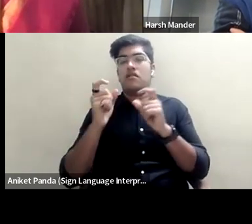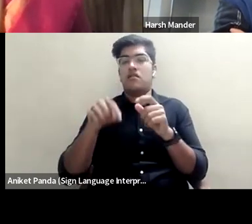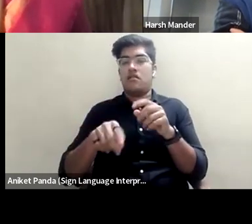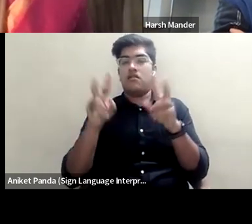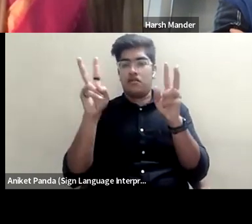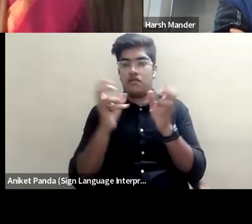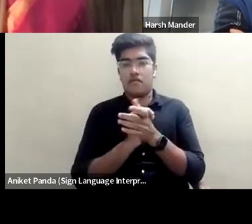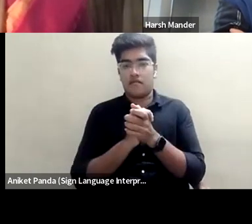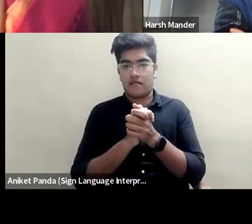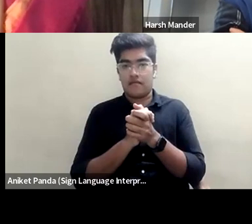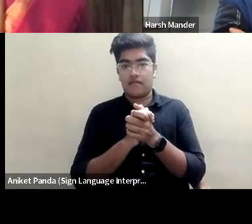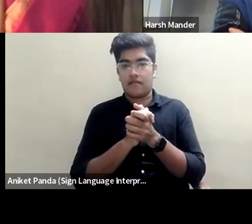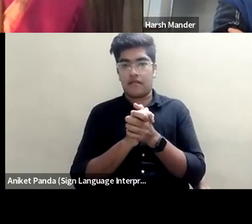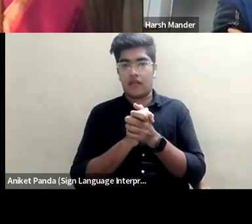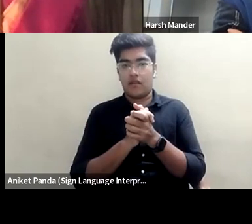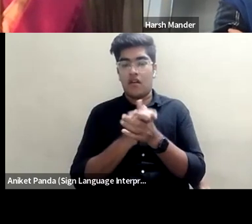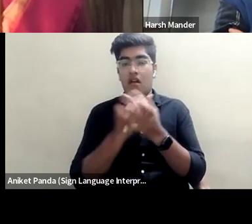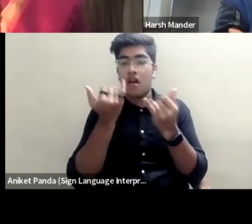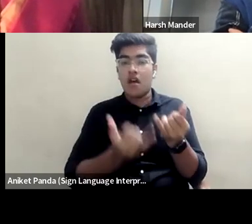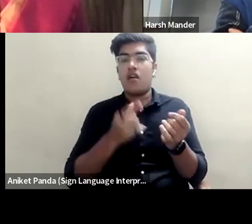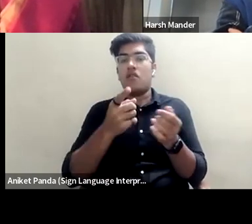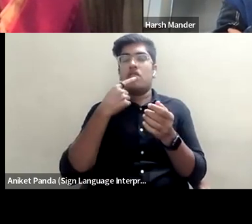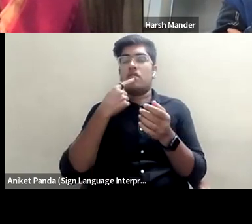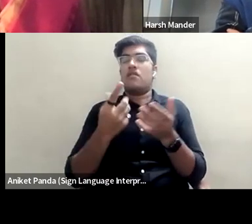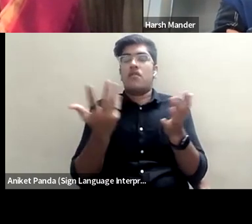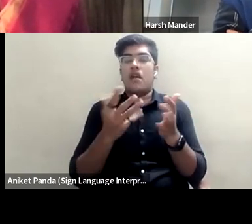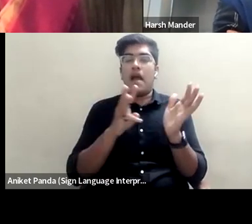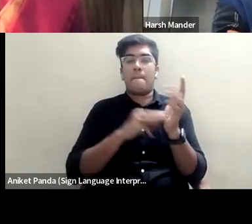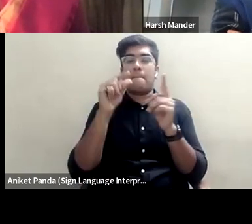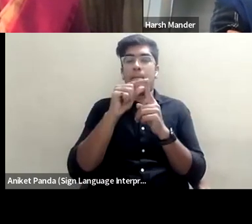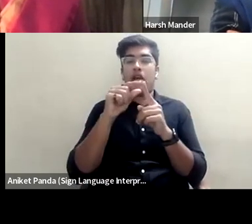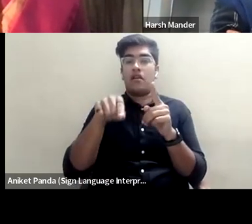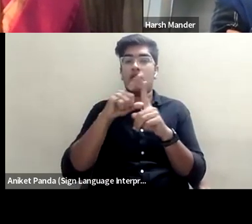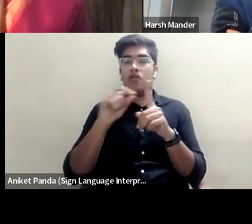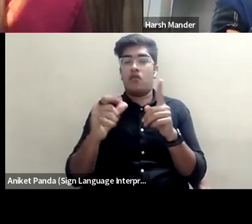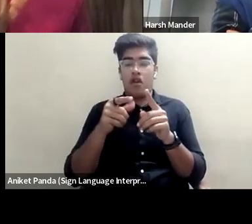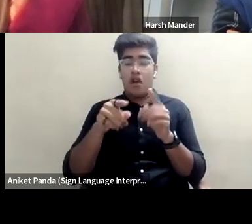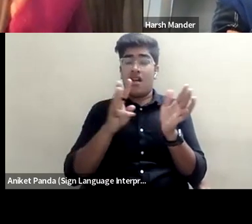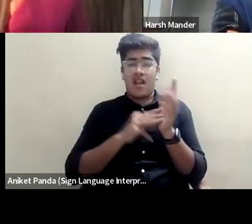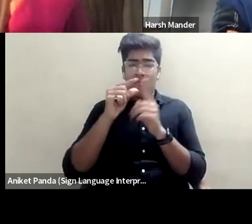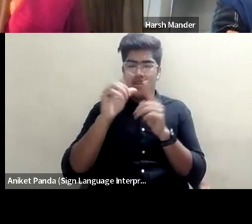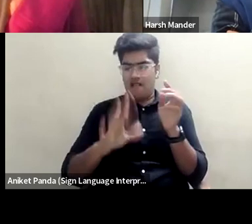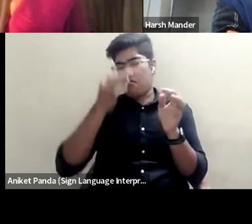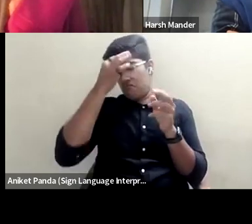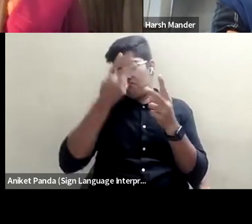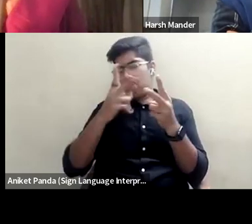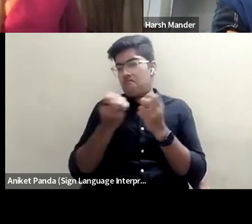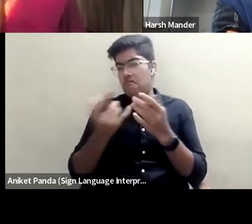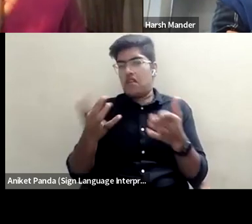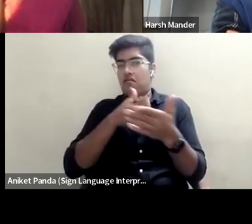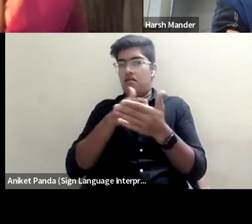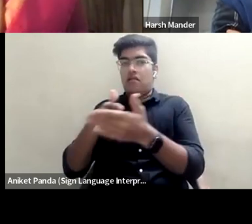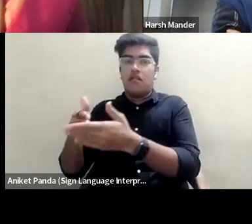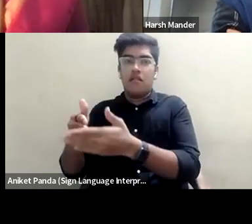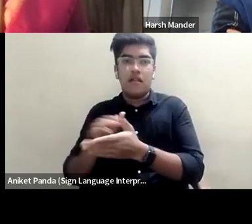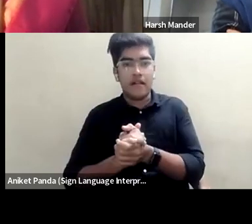you're talking about what the MPs do. Yes, MPs have very tough time because every MP